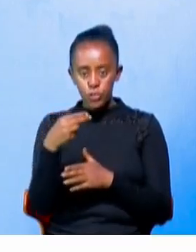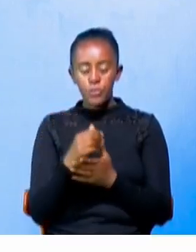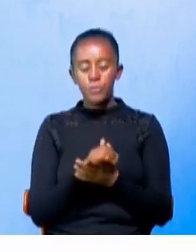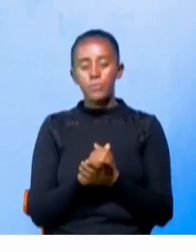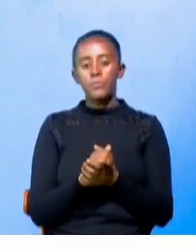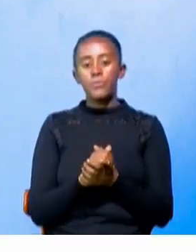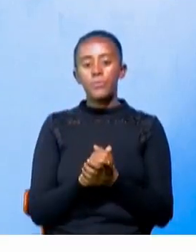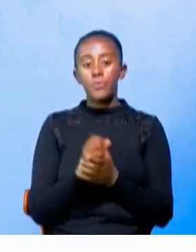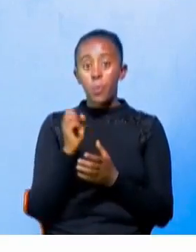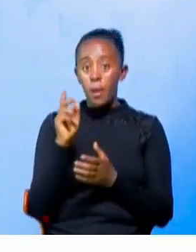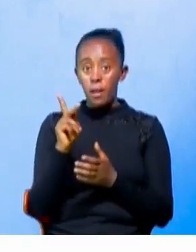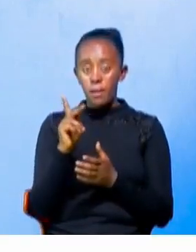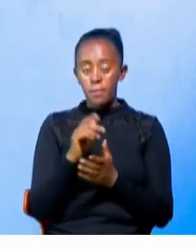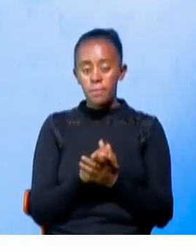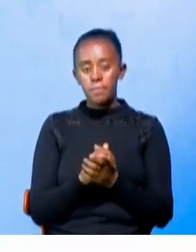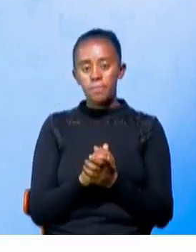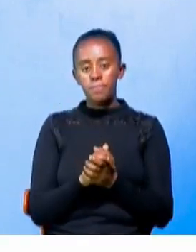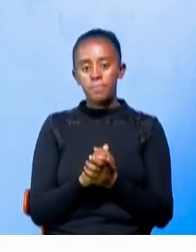Okay?